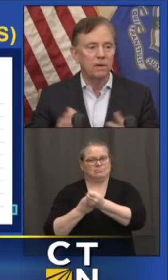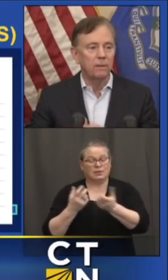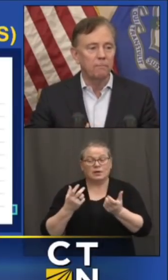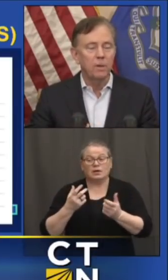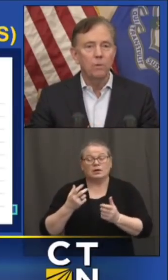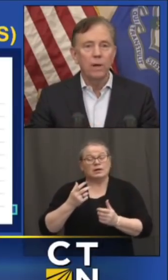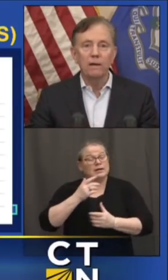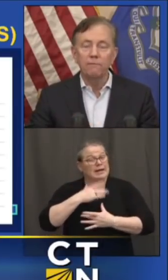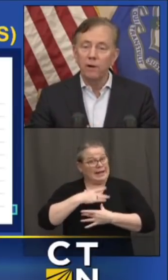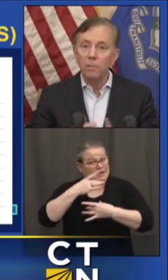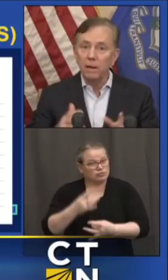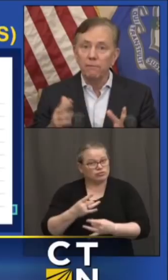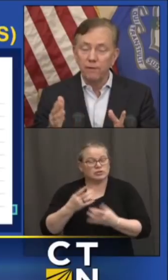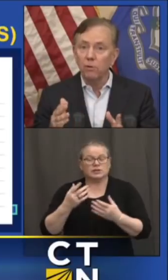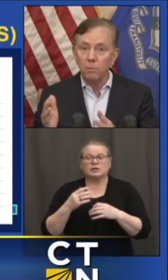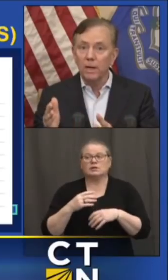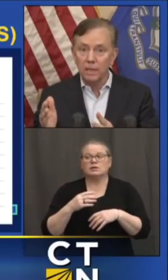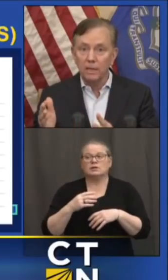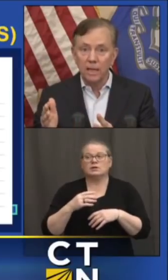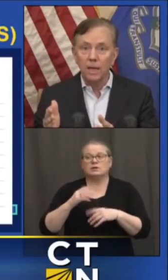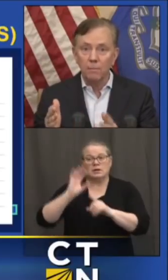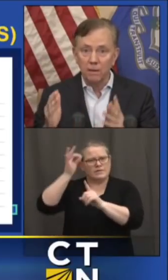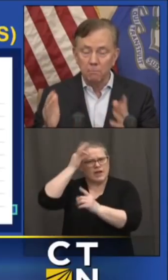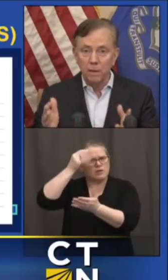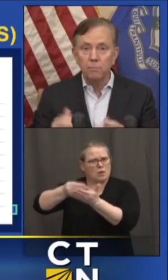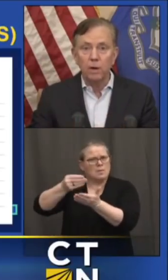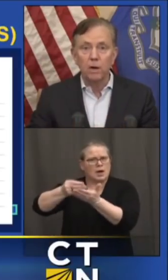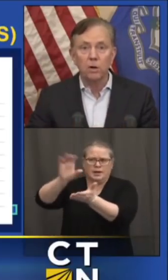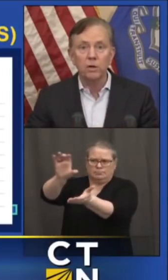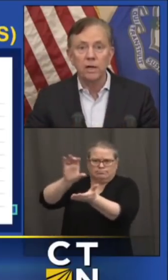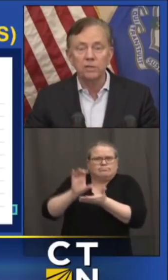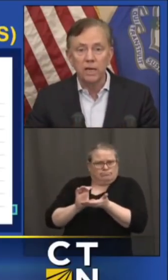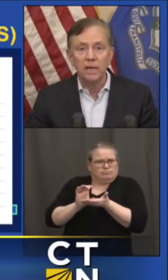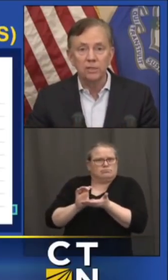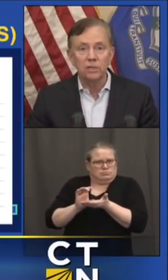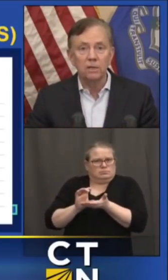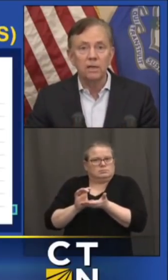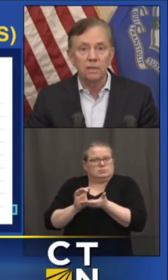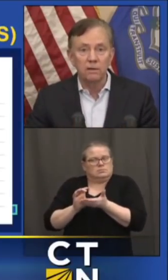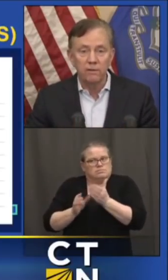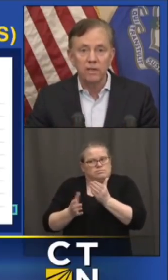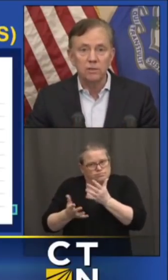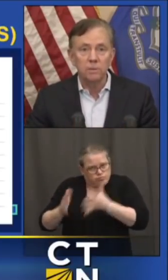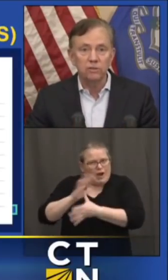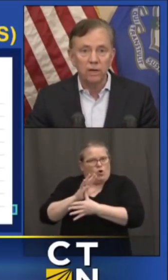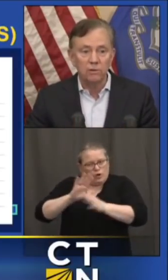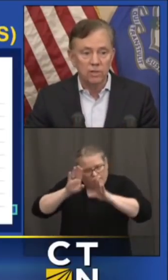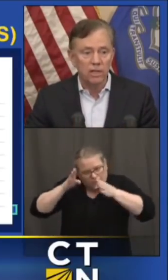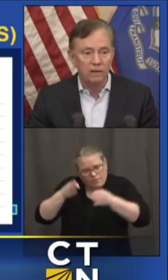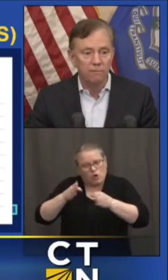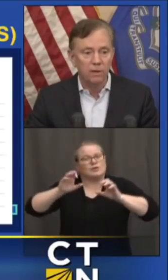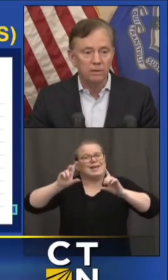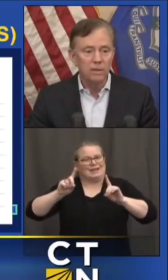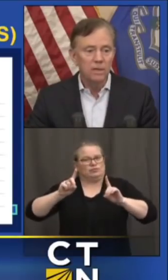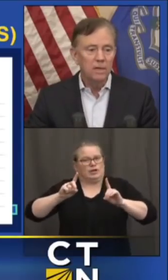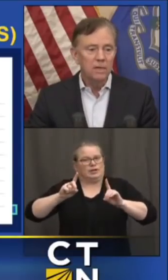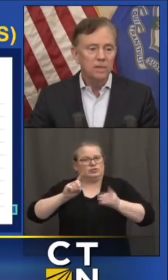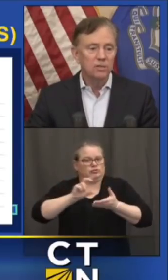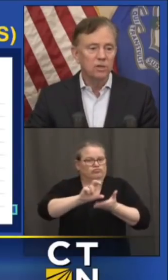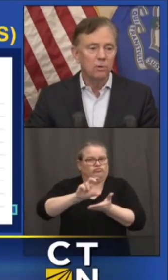see that we had a fair amount of federal money that came in, big priority on education, and the feds have been generous in that